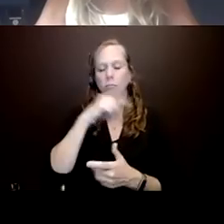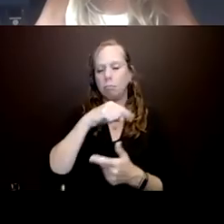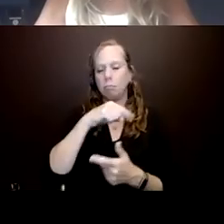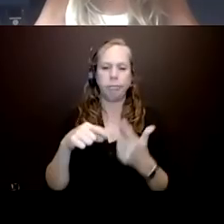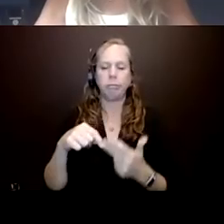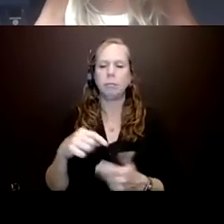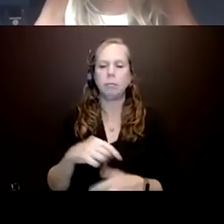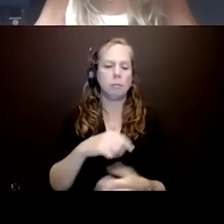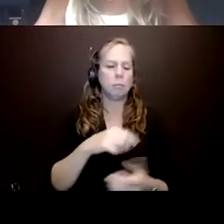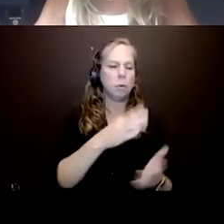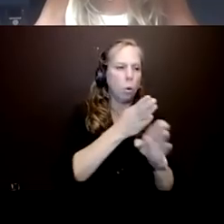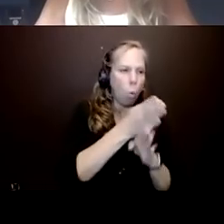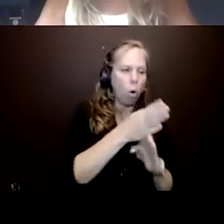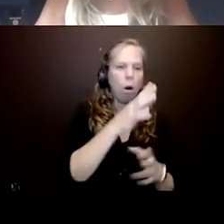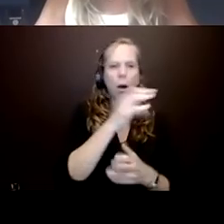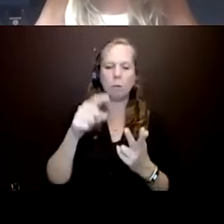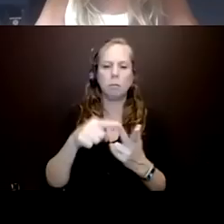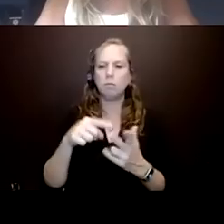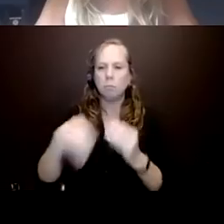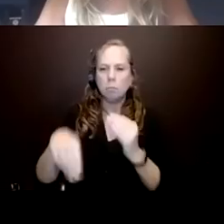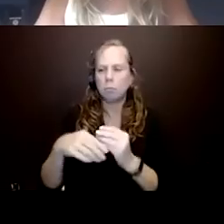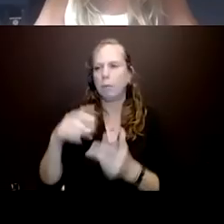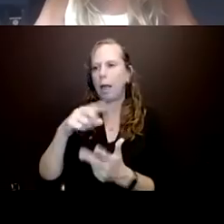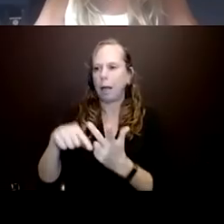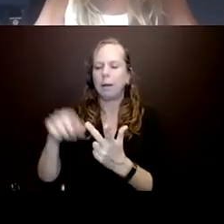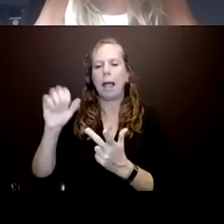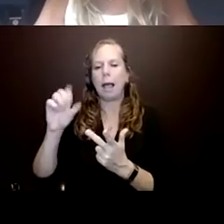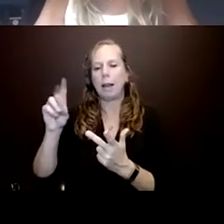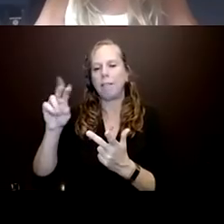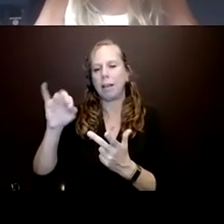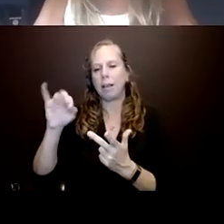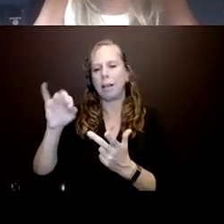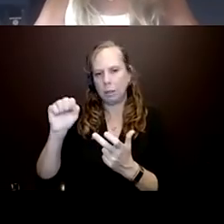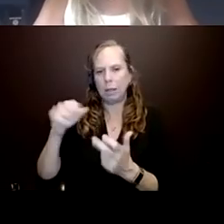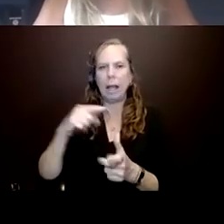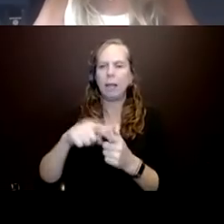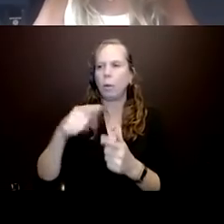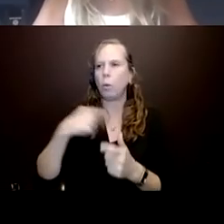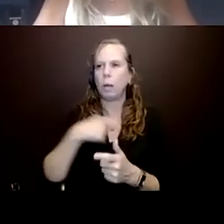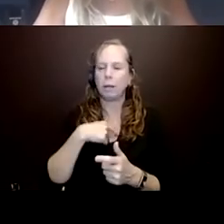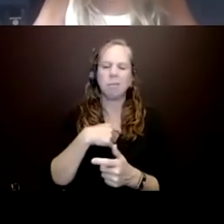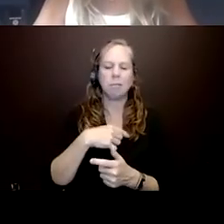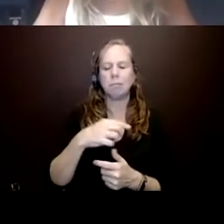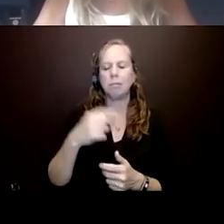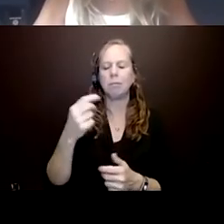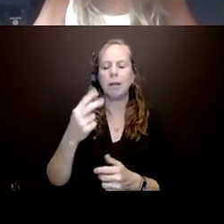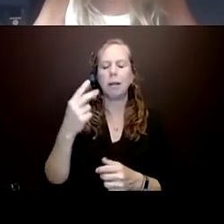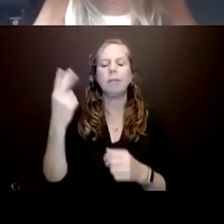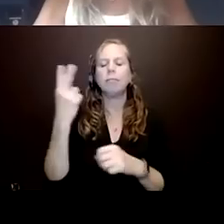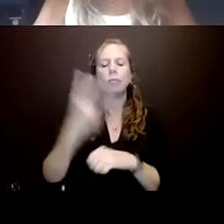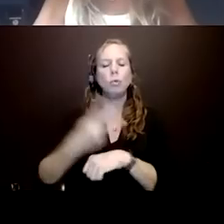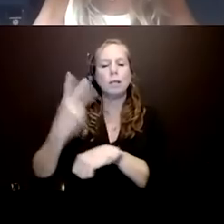But we're gonna piggyback it 4 classes every other day. So just to help students